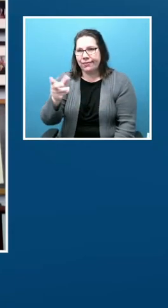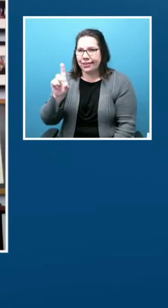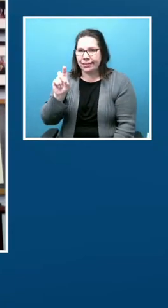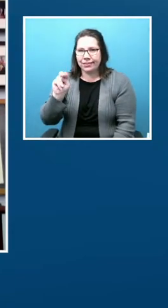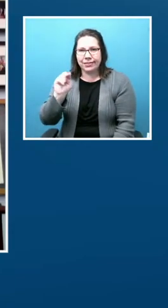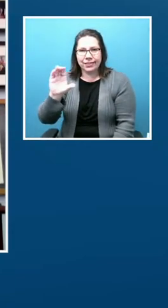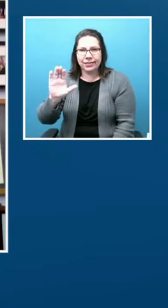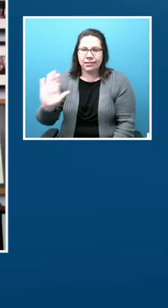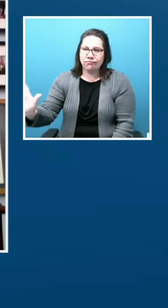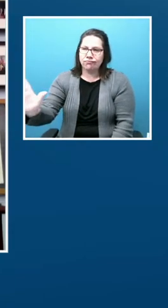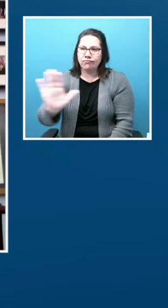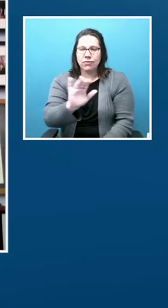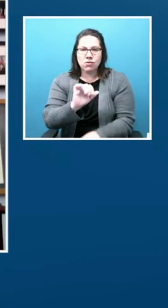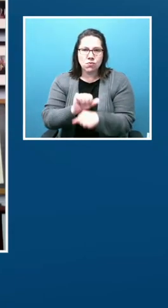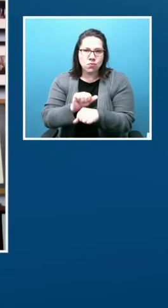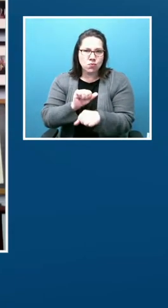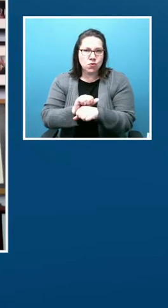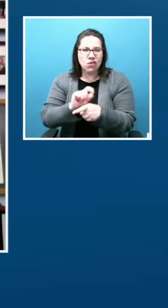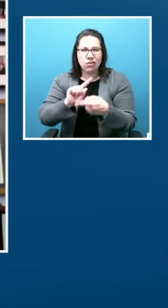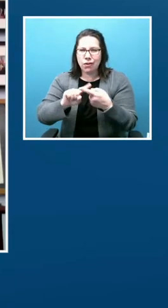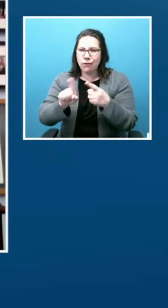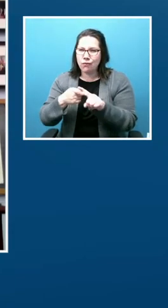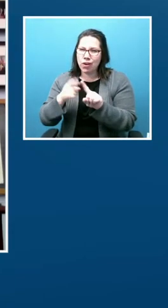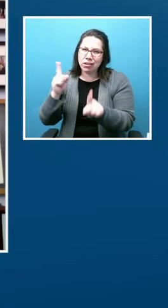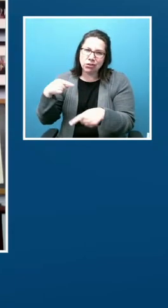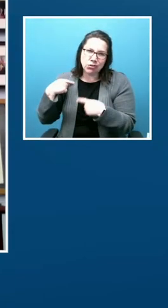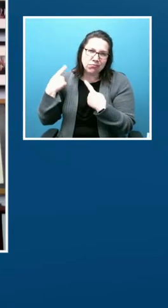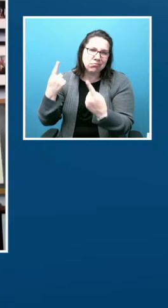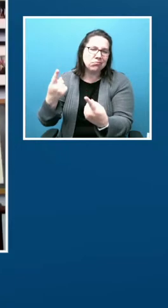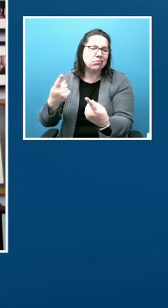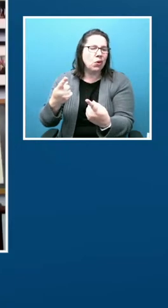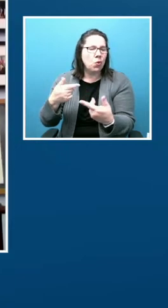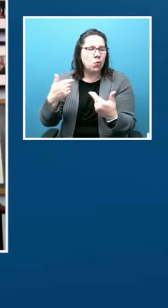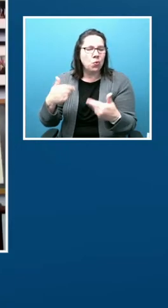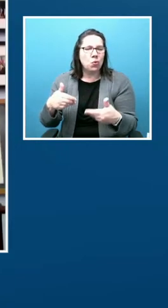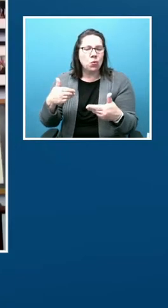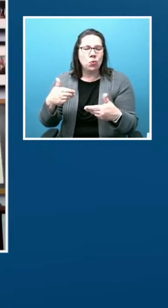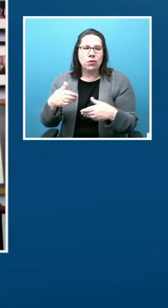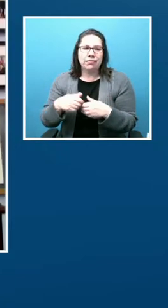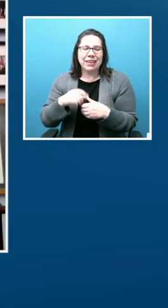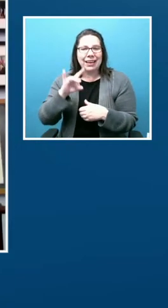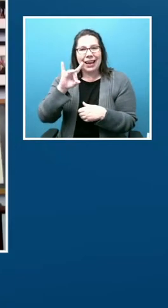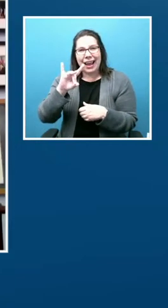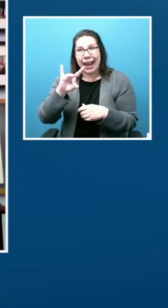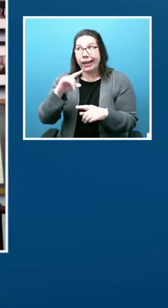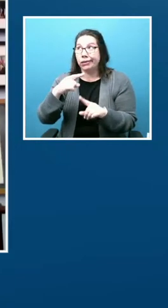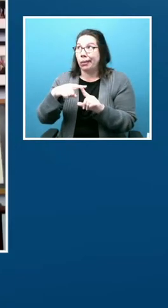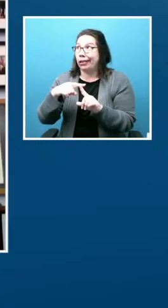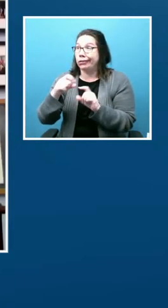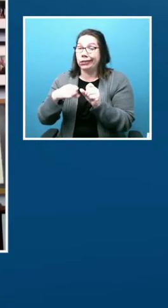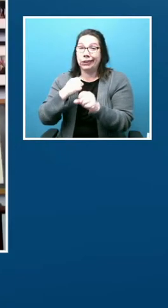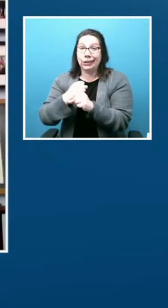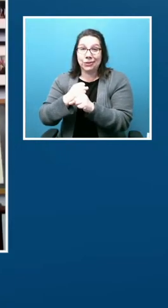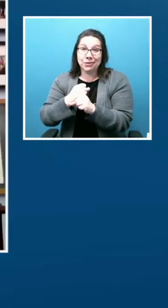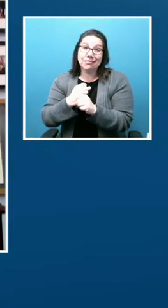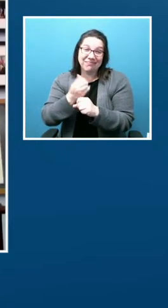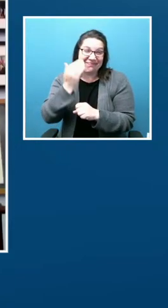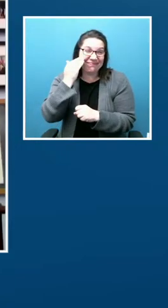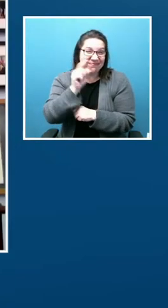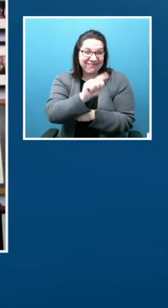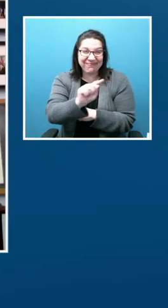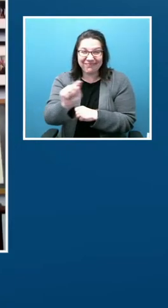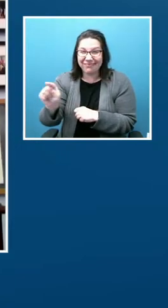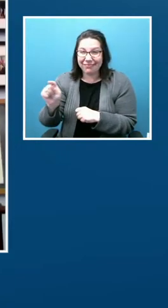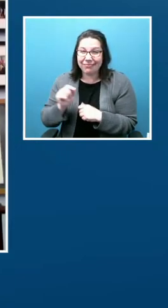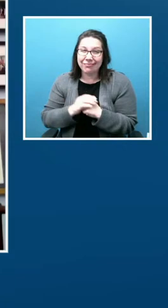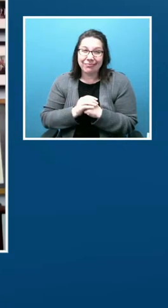do and the friendships that I have made over the last 8+ years with so many of you. I want